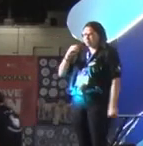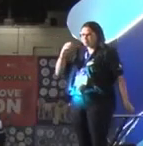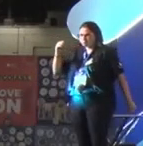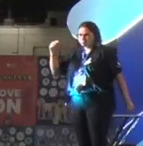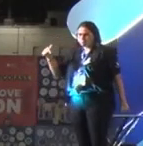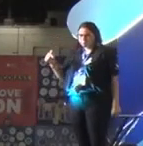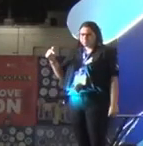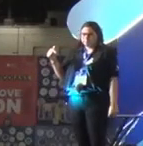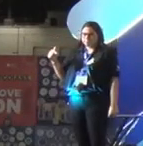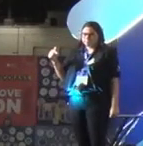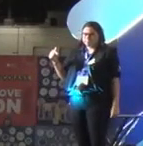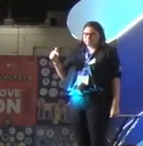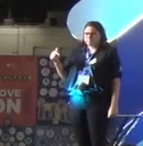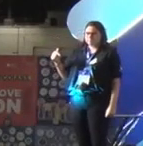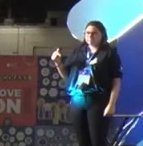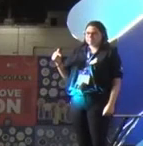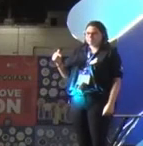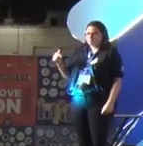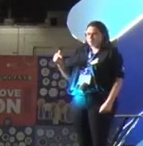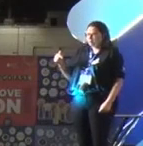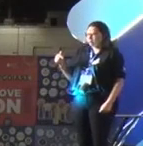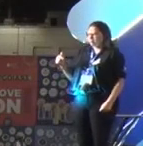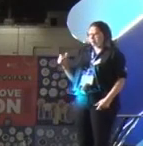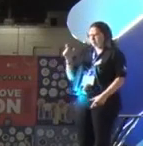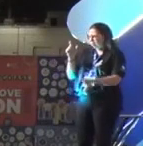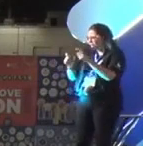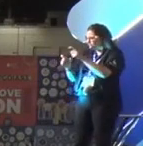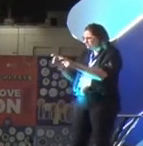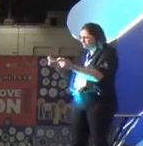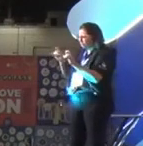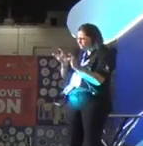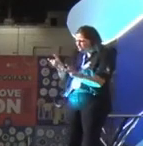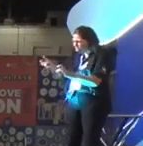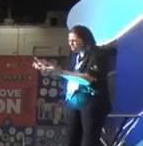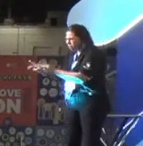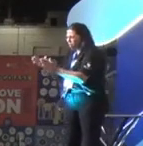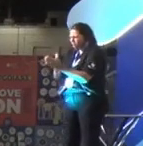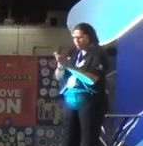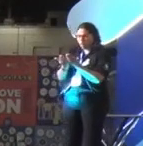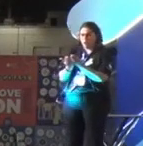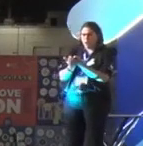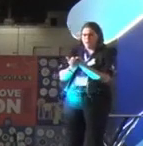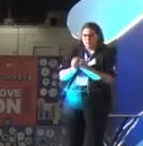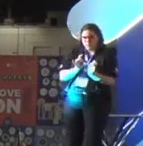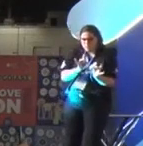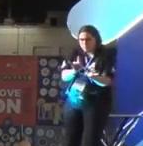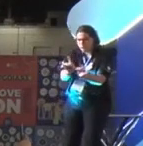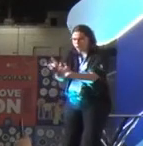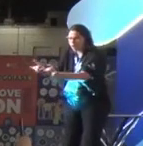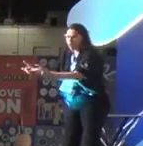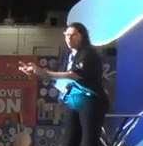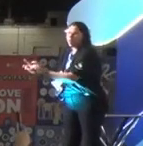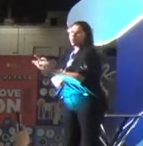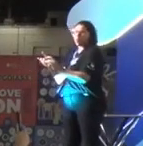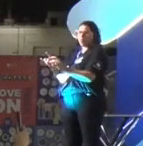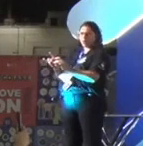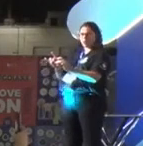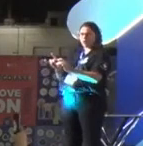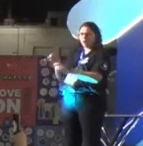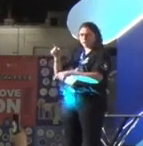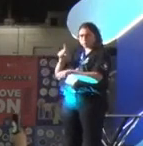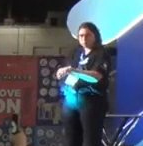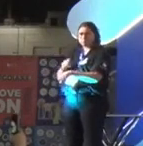It's in over 40 languages. So that moment of inspiration changed my